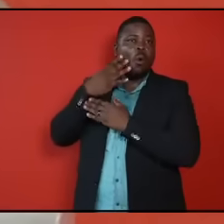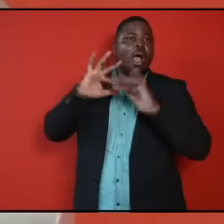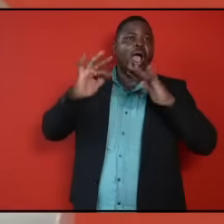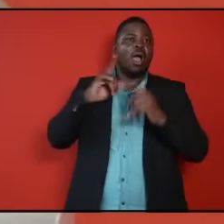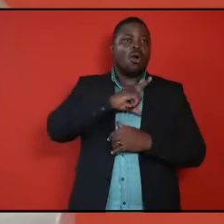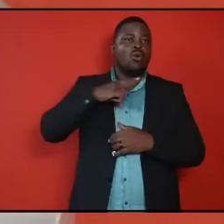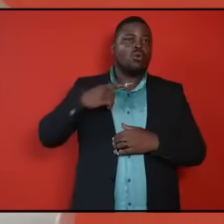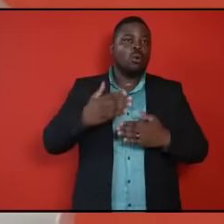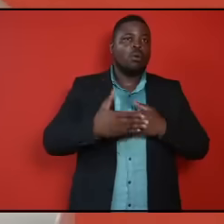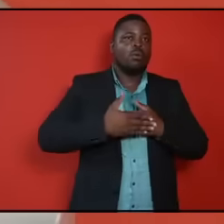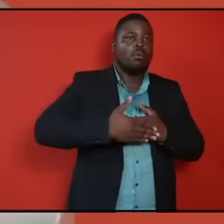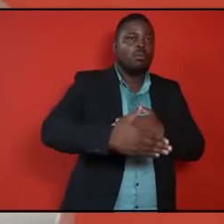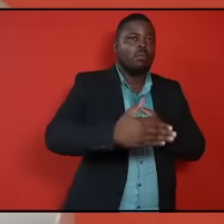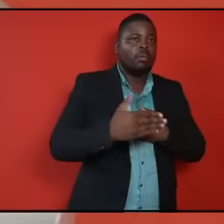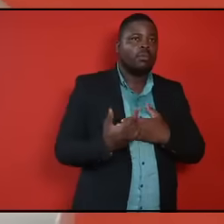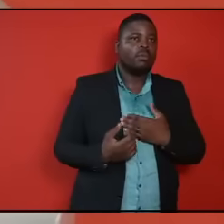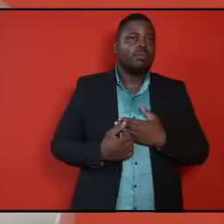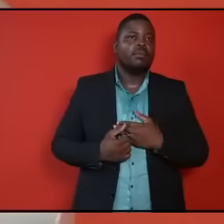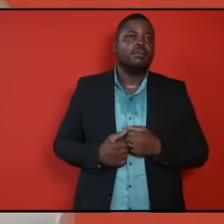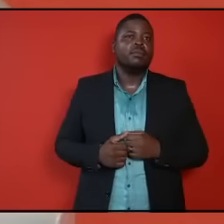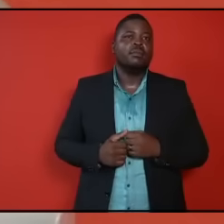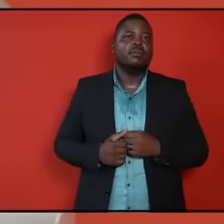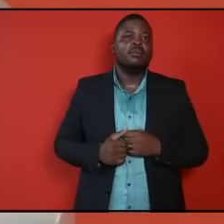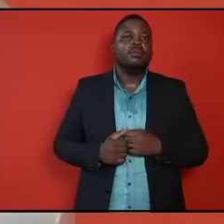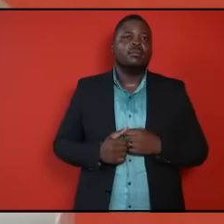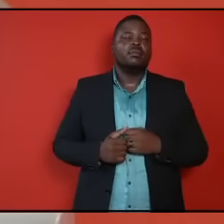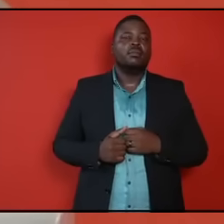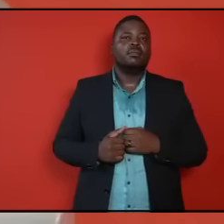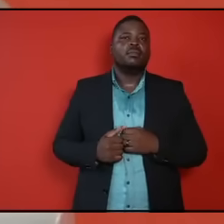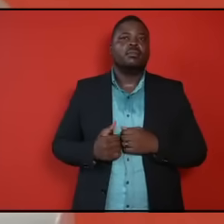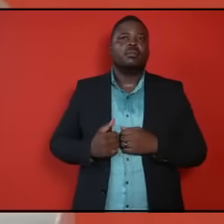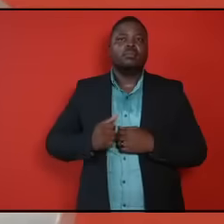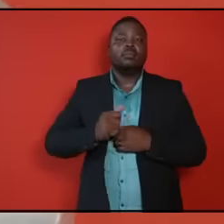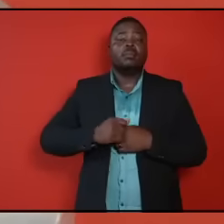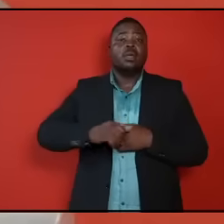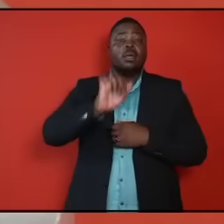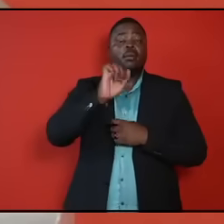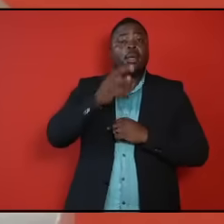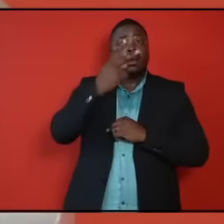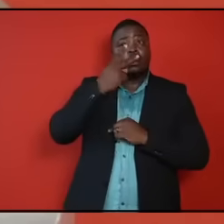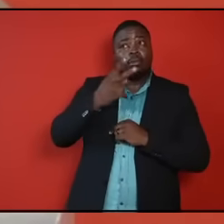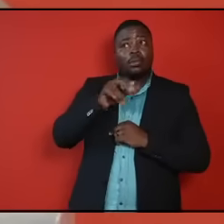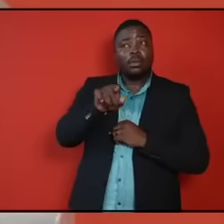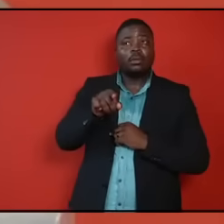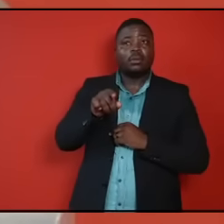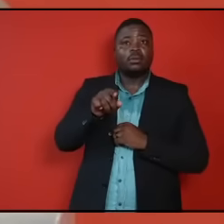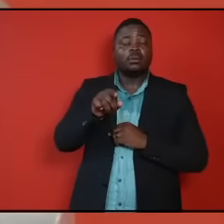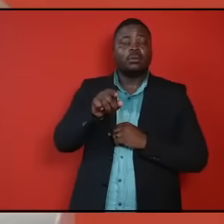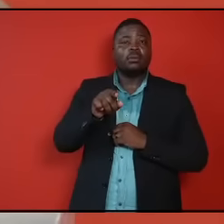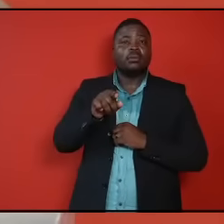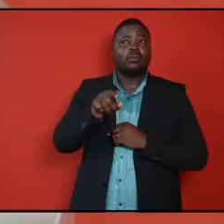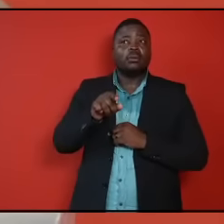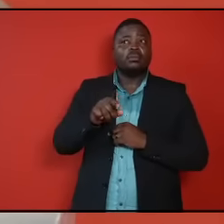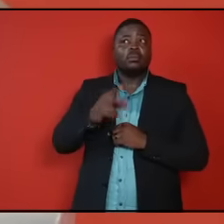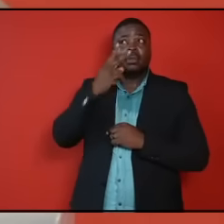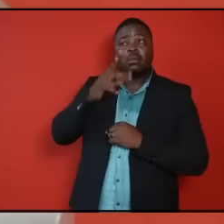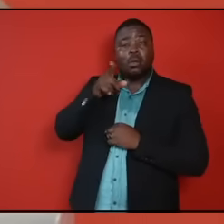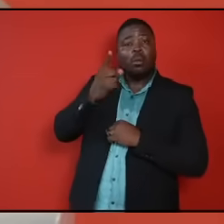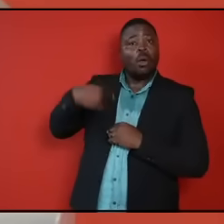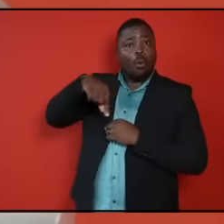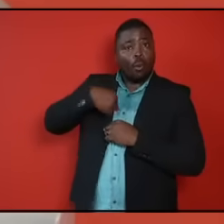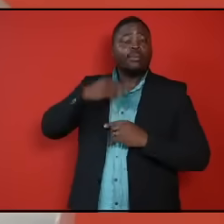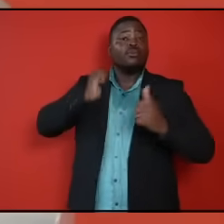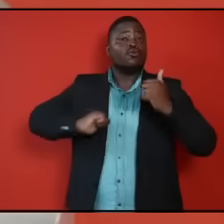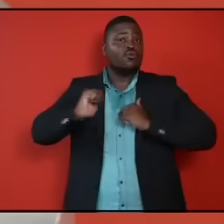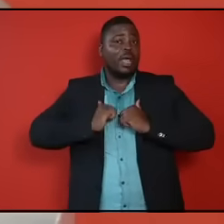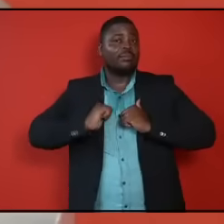them in power. I mean, look at how we are being undermined and we have always acted in the interest of